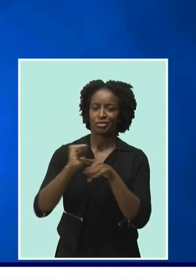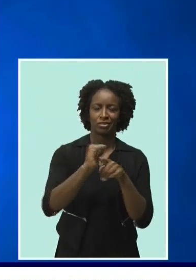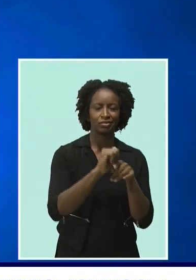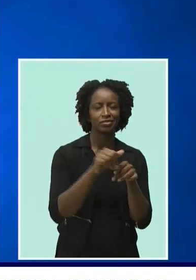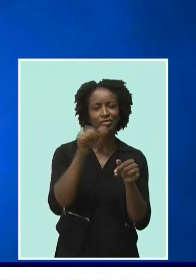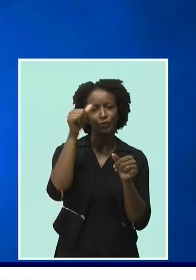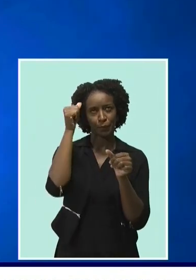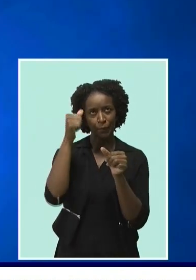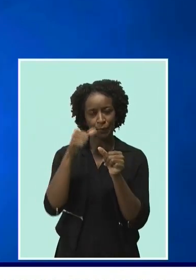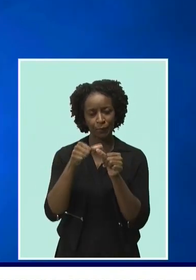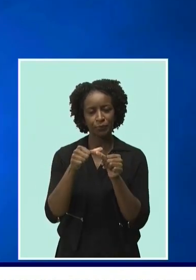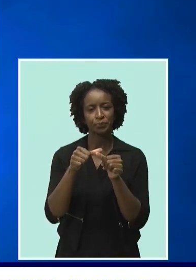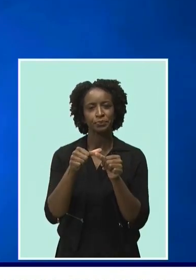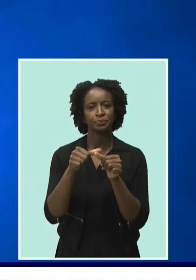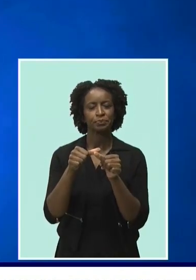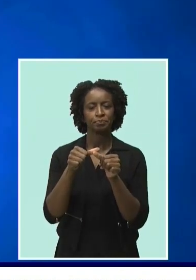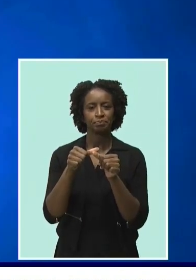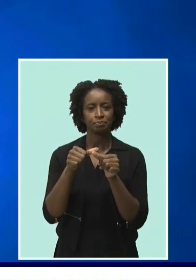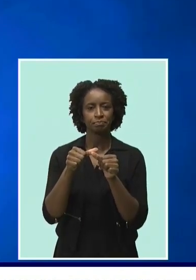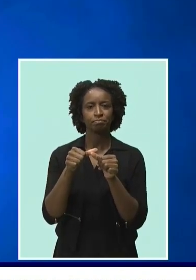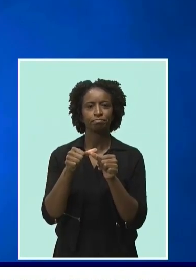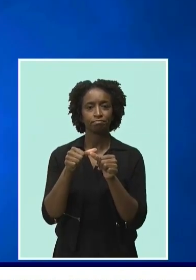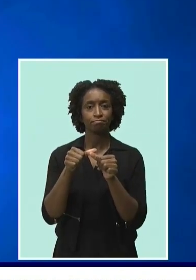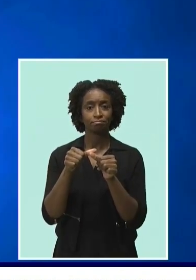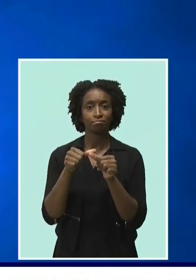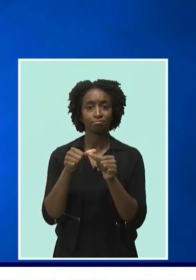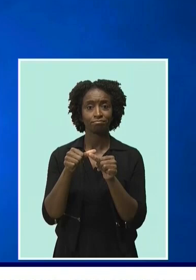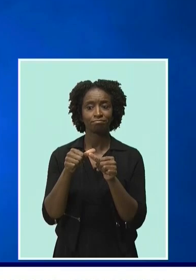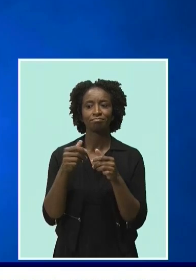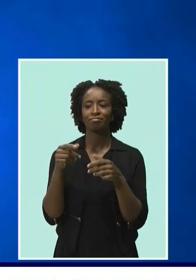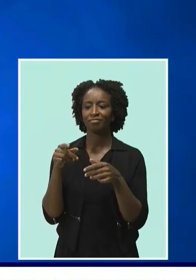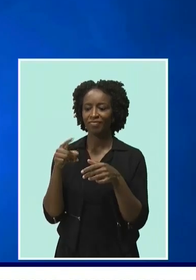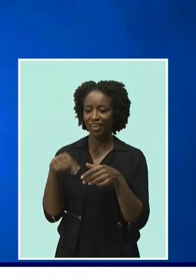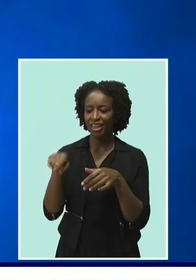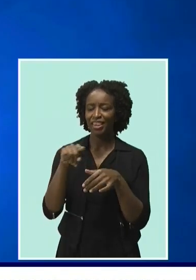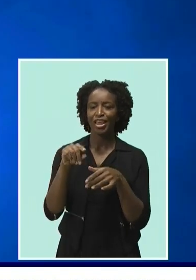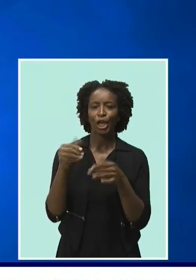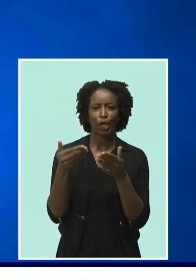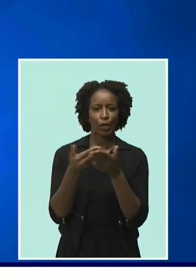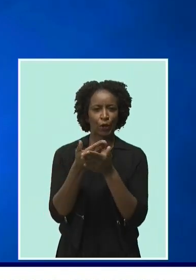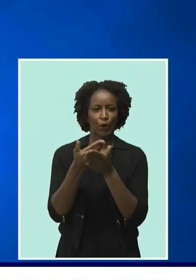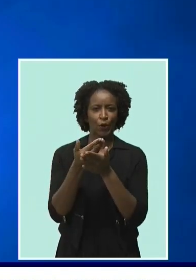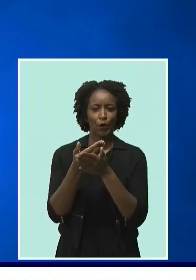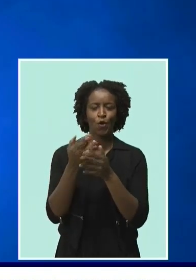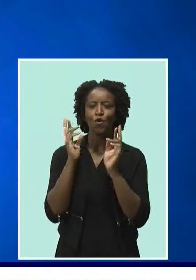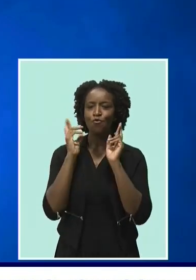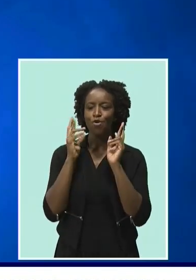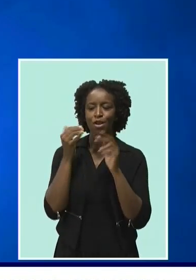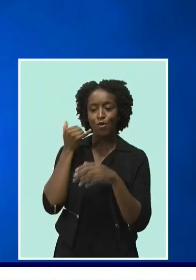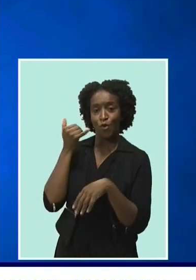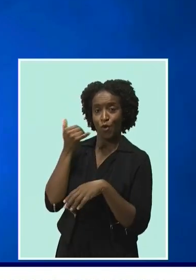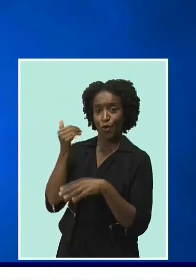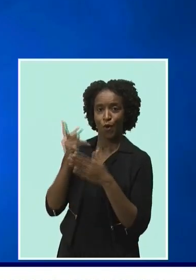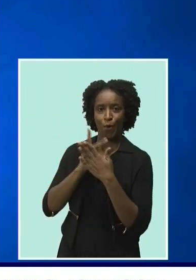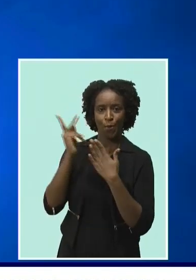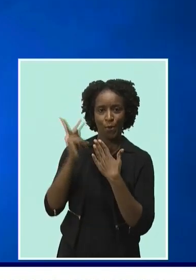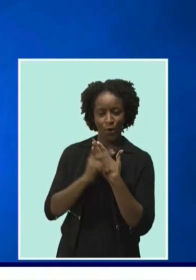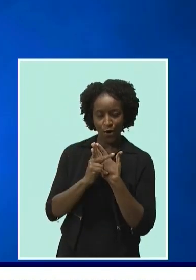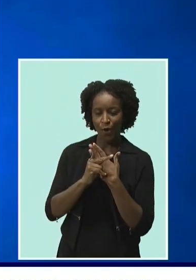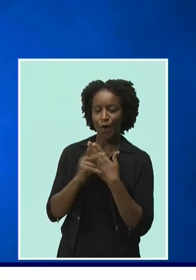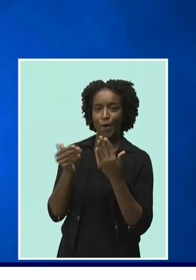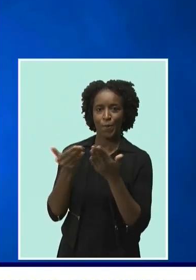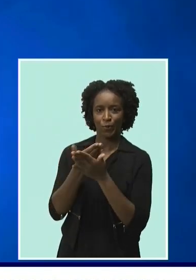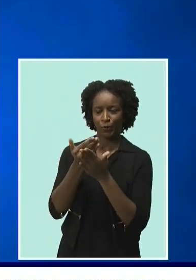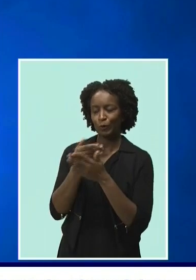initiated the new Down to Brass Tacks moderators. The Barbados Association of Journalists and Media Workers,